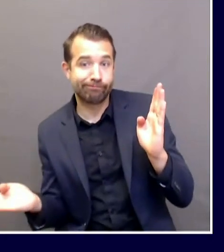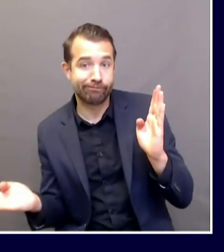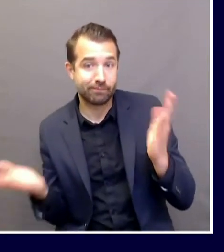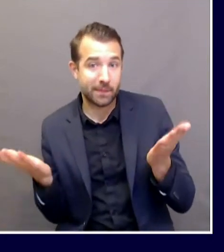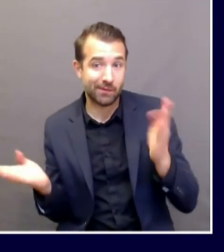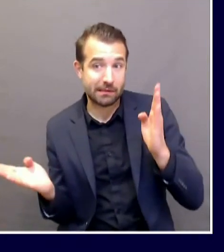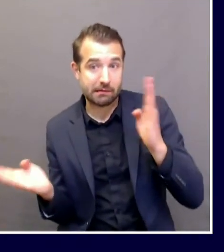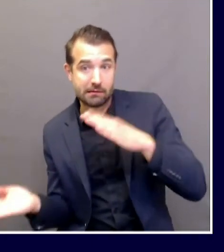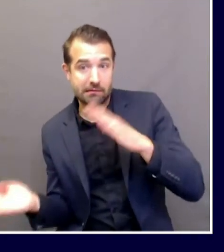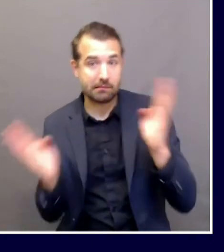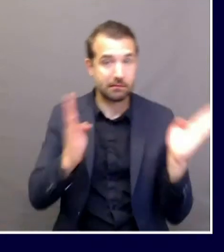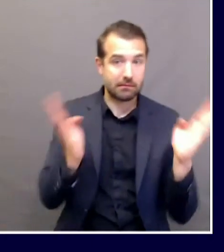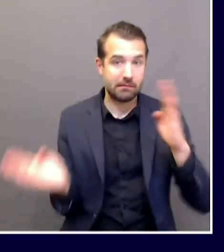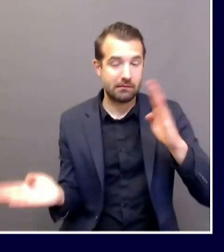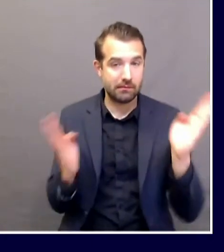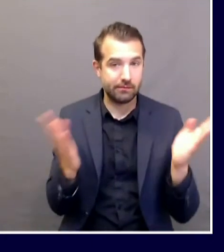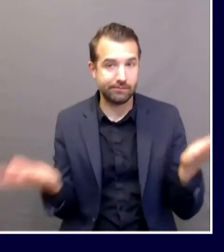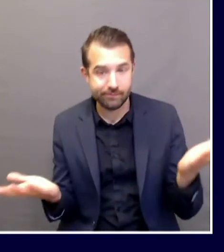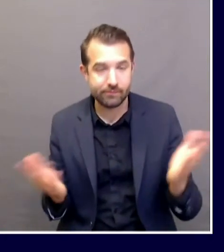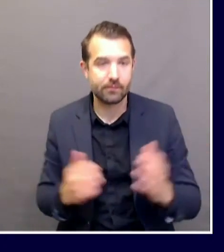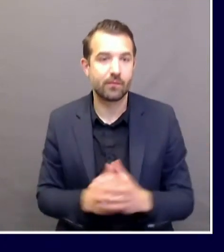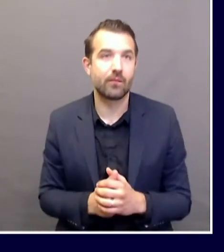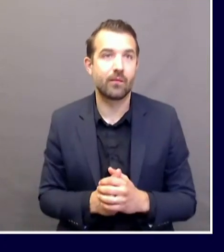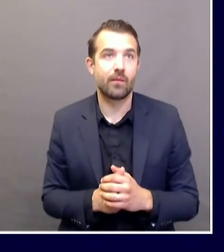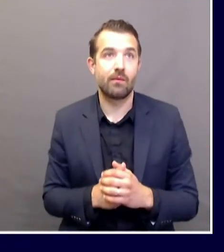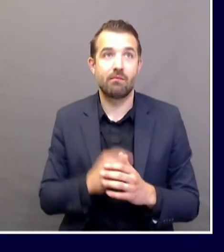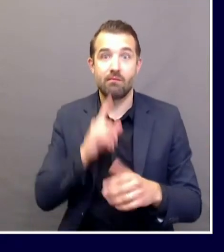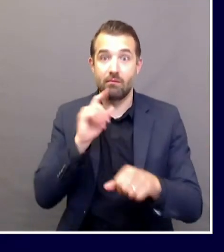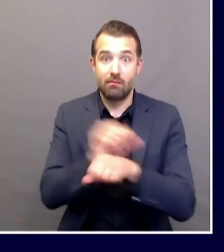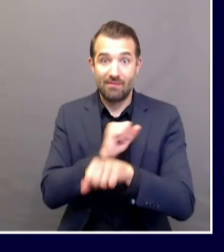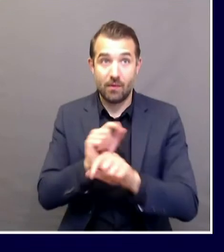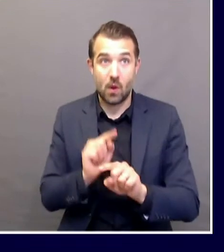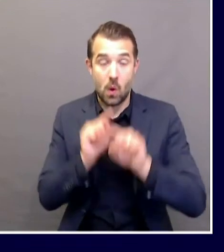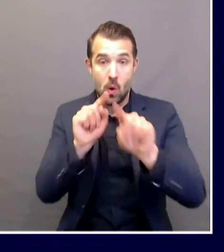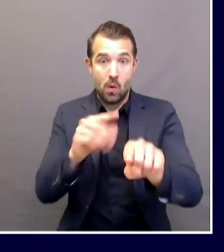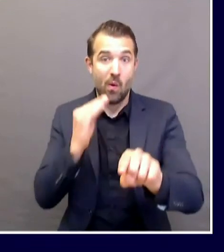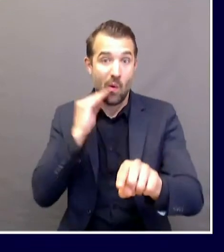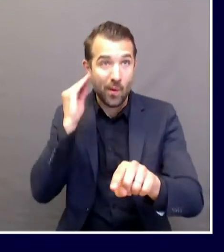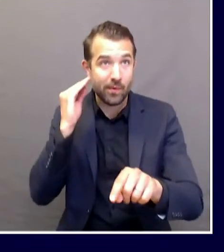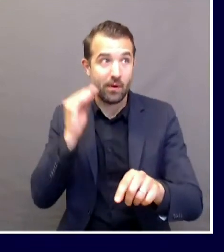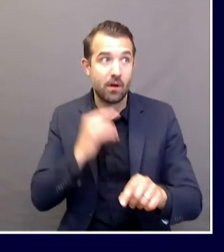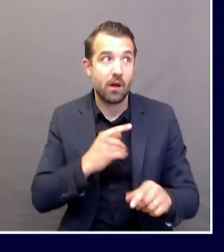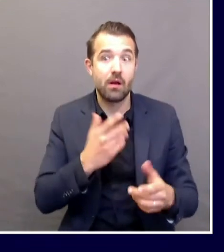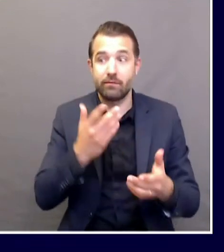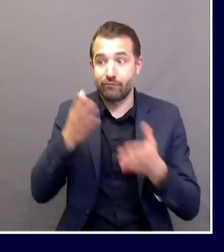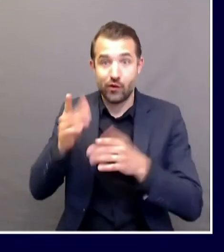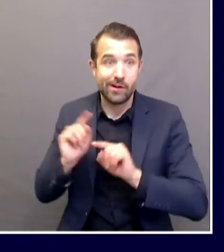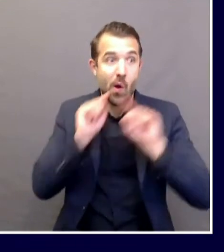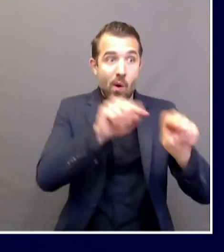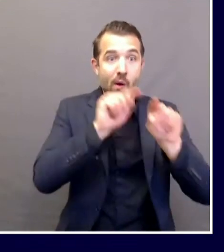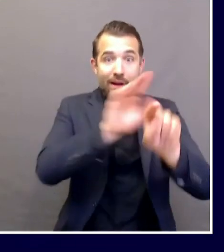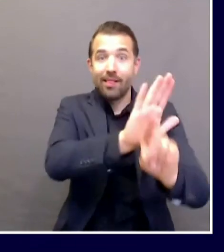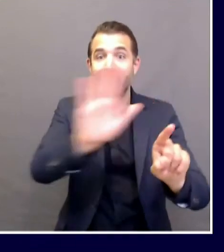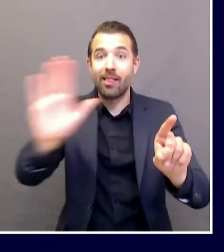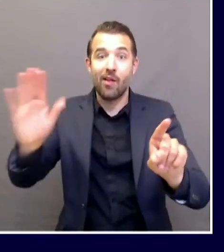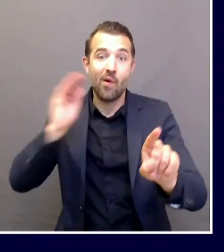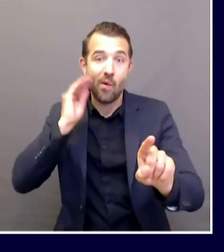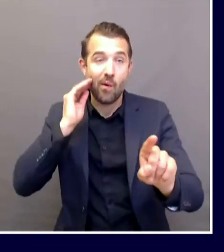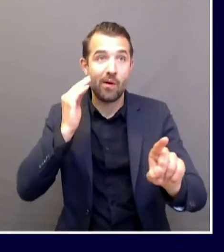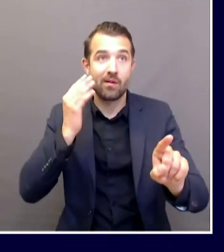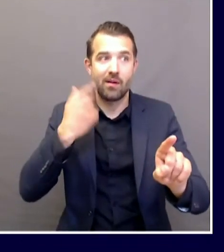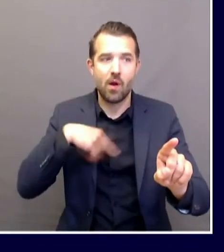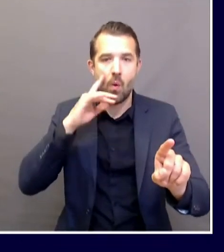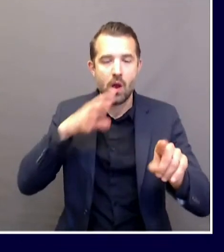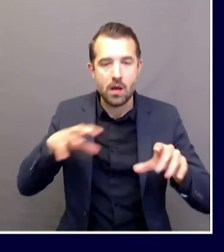bringing vaccines literally door to door to people. So we're going to do our part to keep those rates up. We want to get to